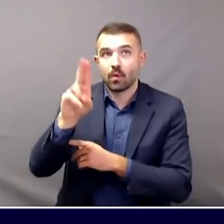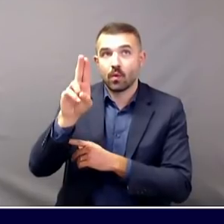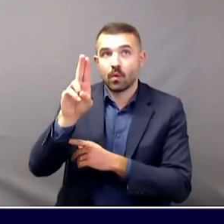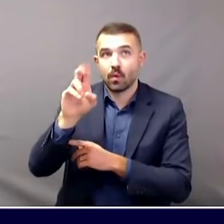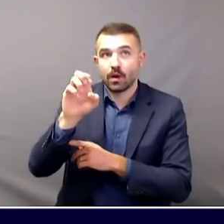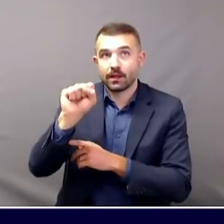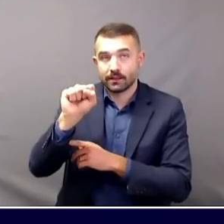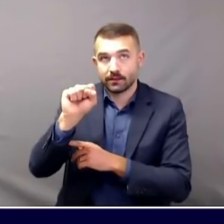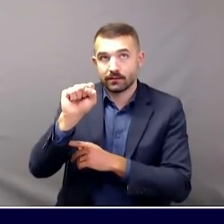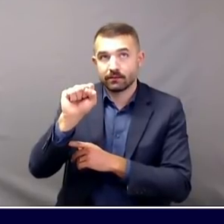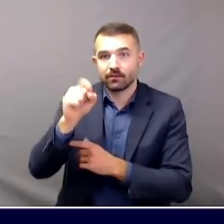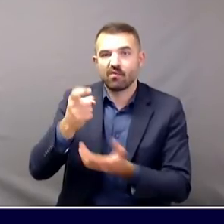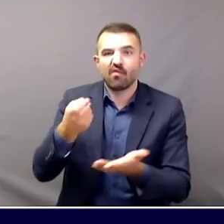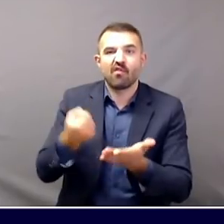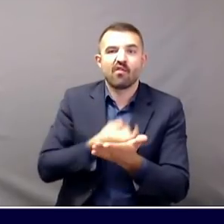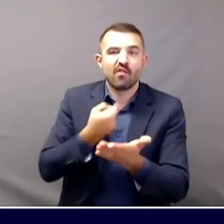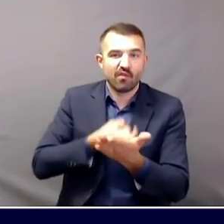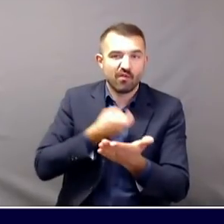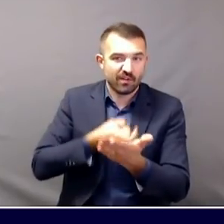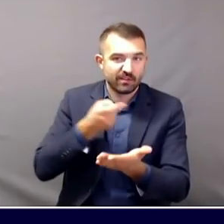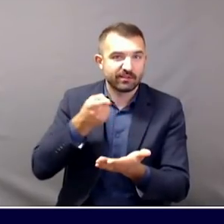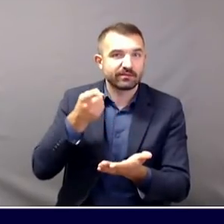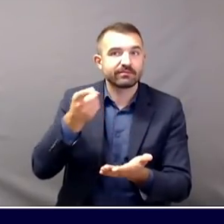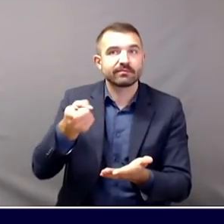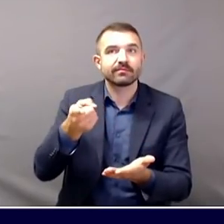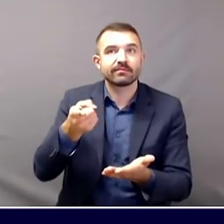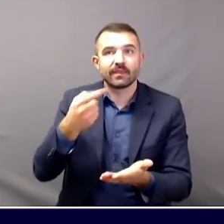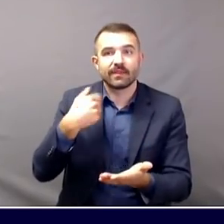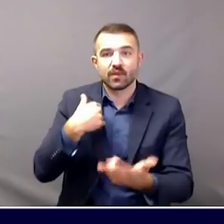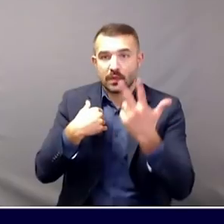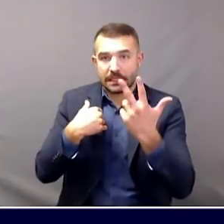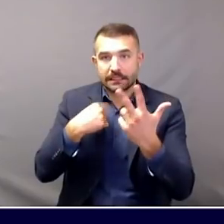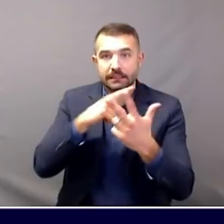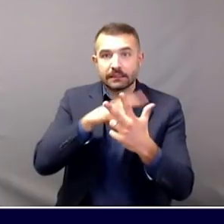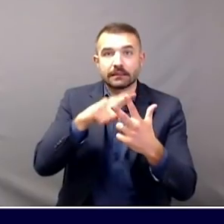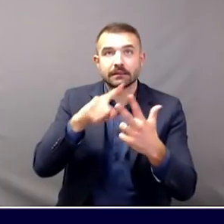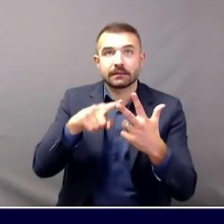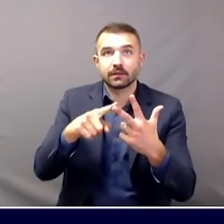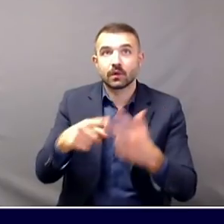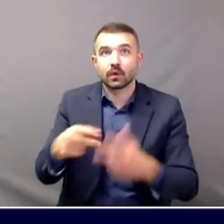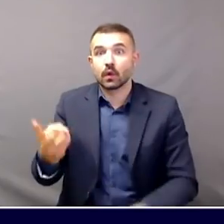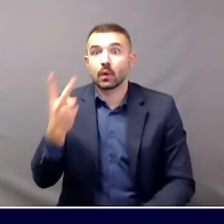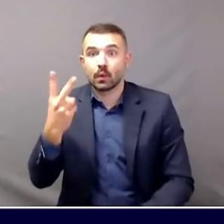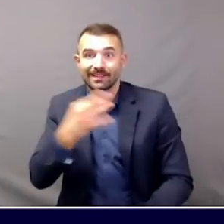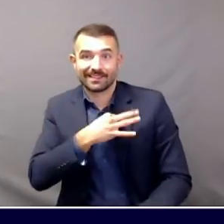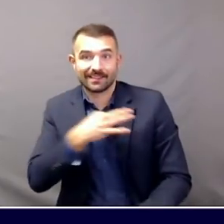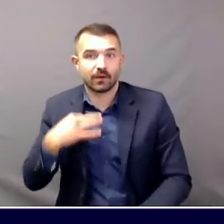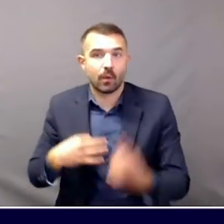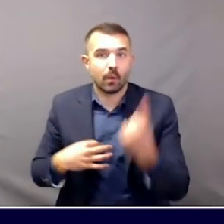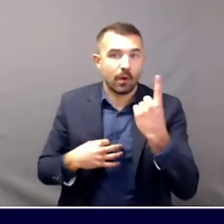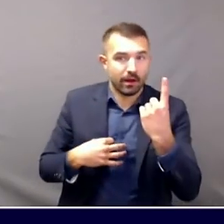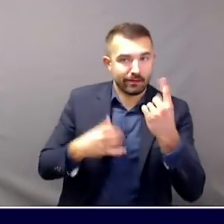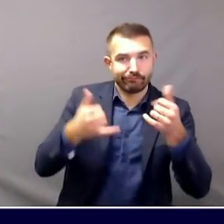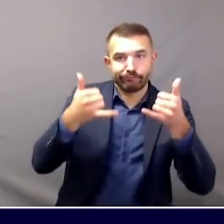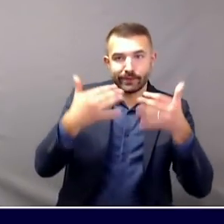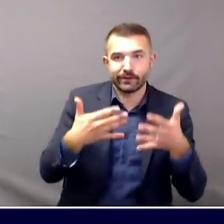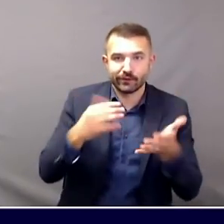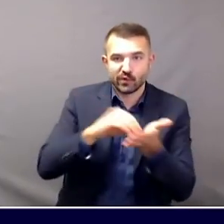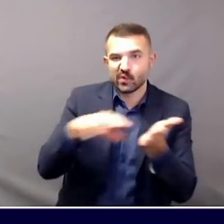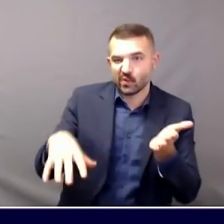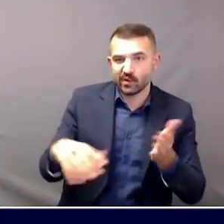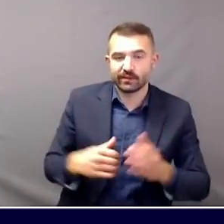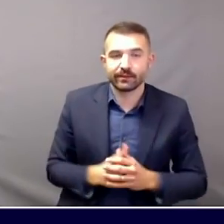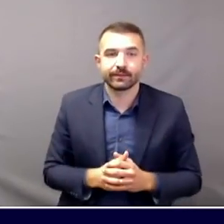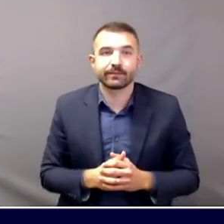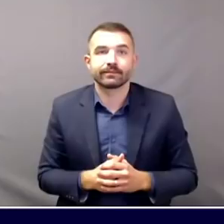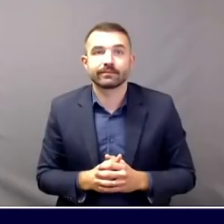2 among staff members. And finally, at the Oxford Hills High School, where we've detected a total of 5 cases. Now, these